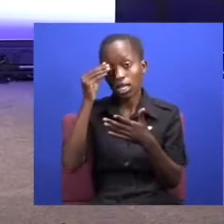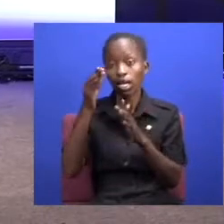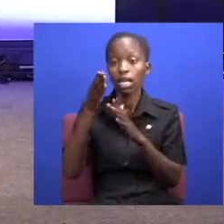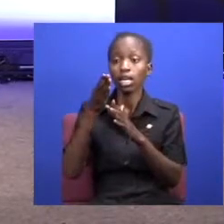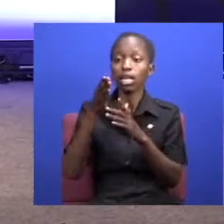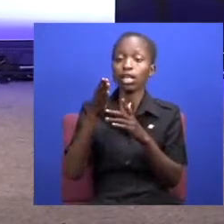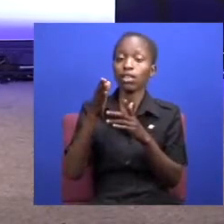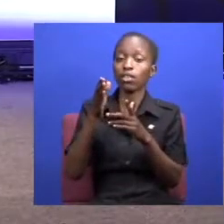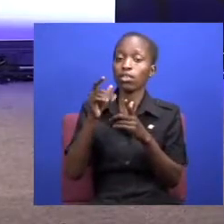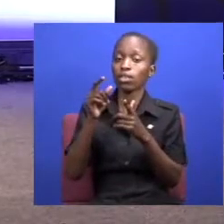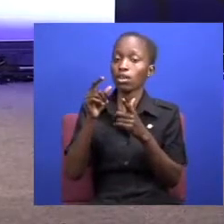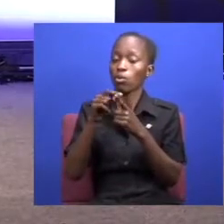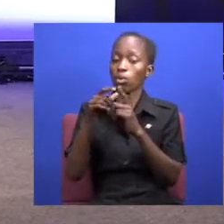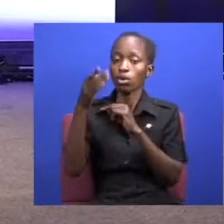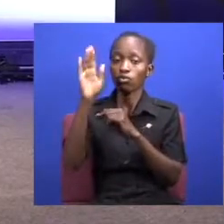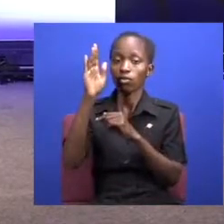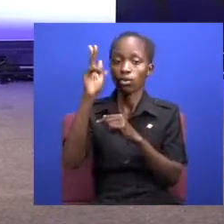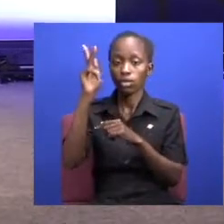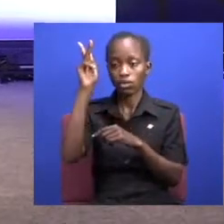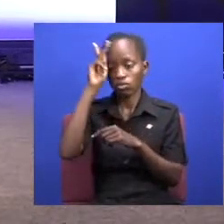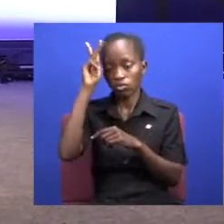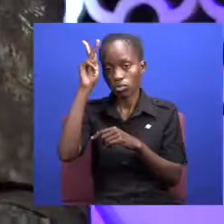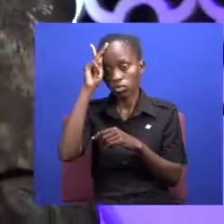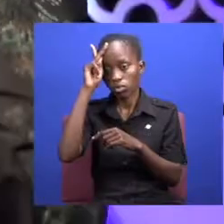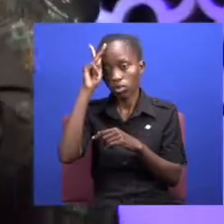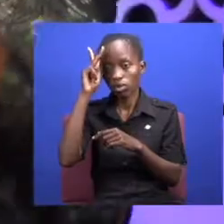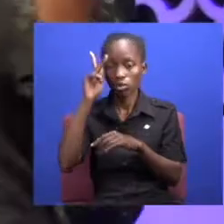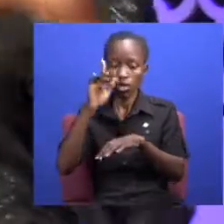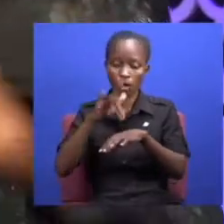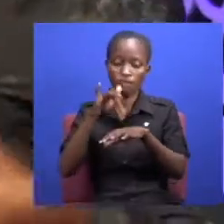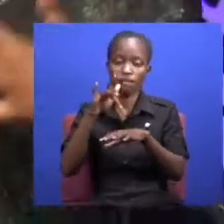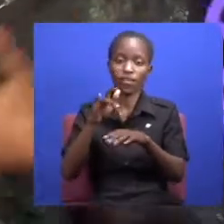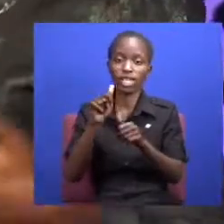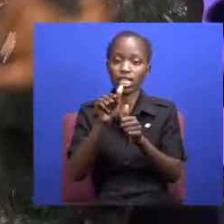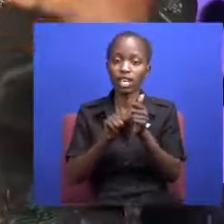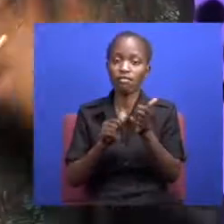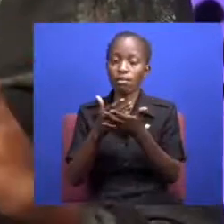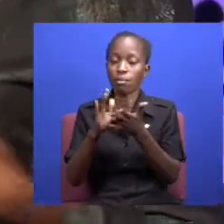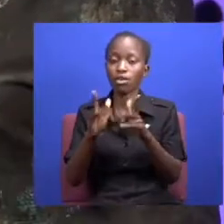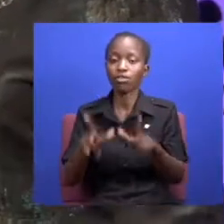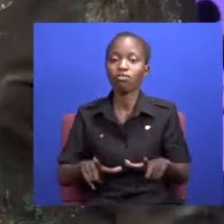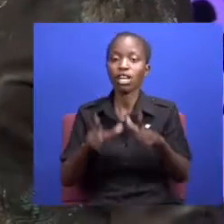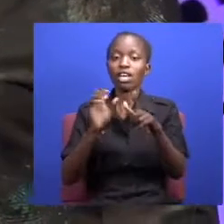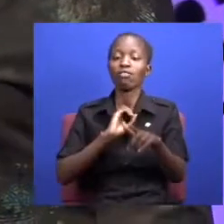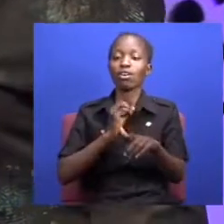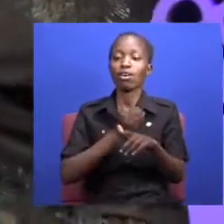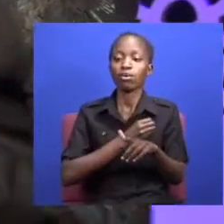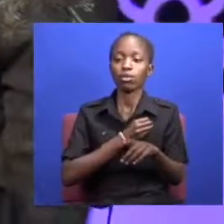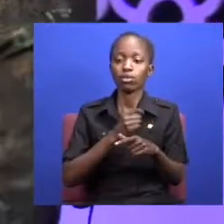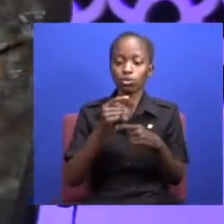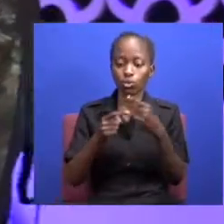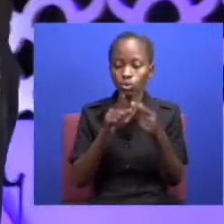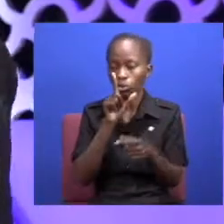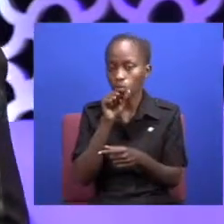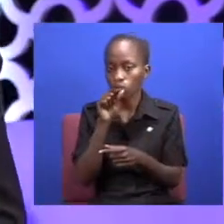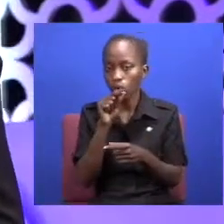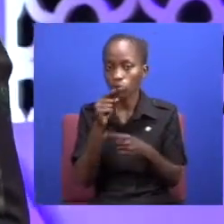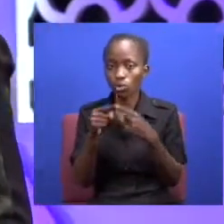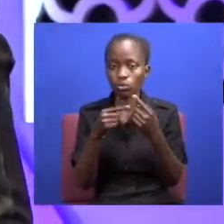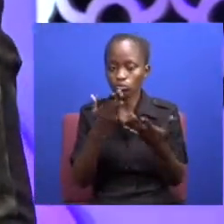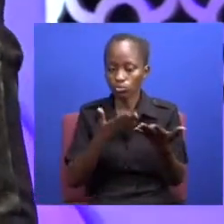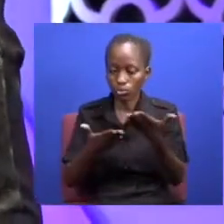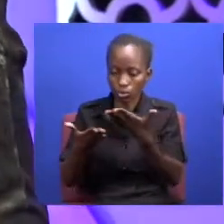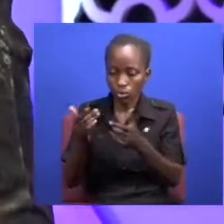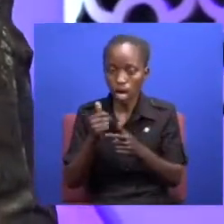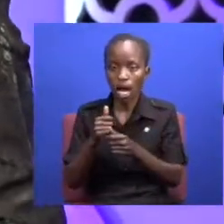of God is not just for the knowledge purpose or the head knowledge. It should affect every single detail of our lives. Keep tweeting.